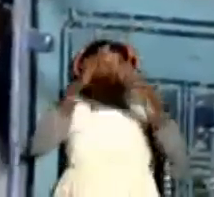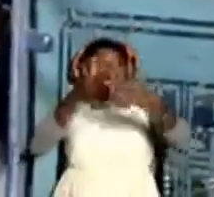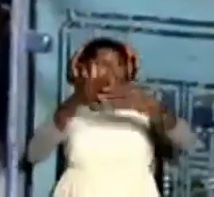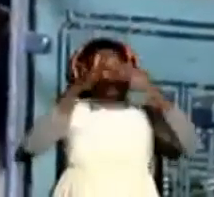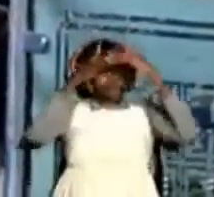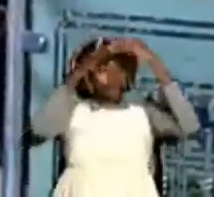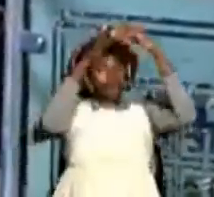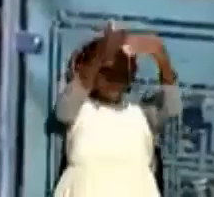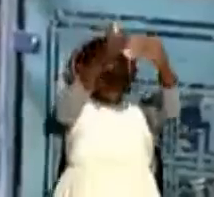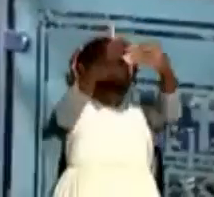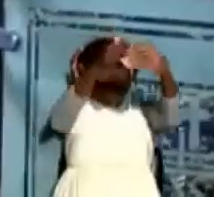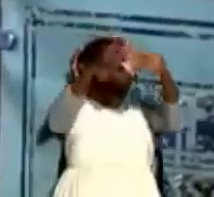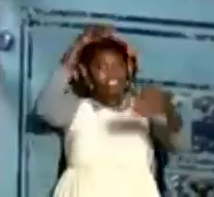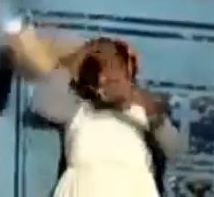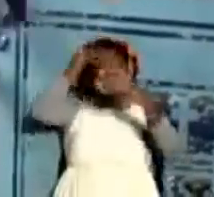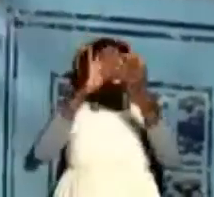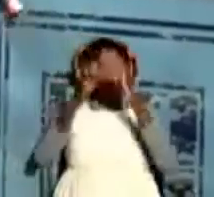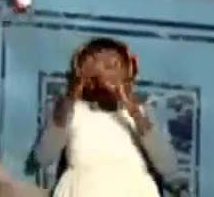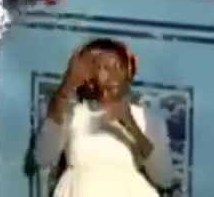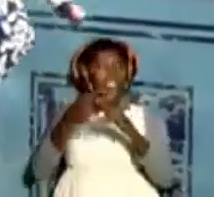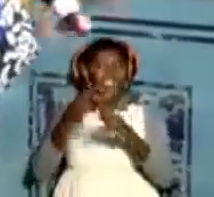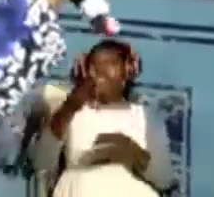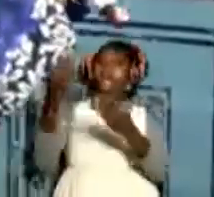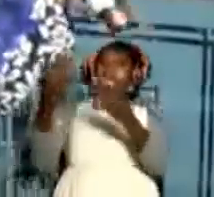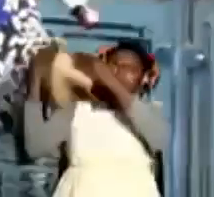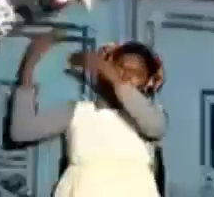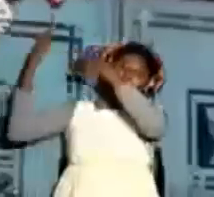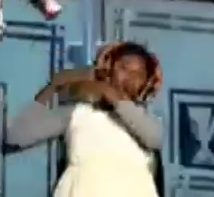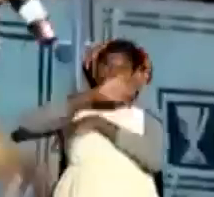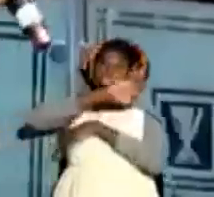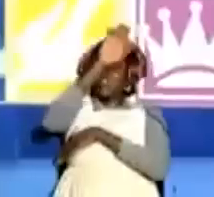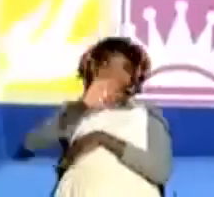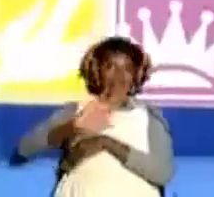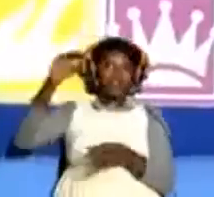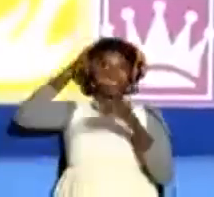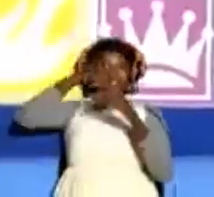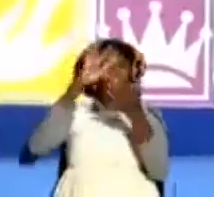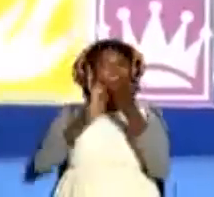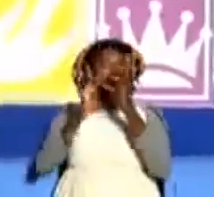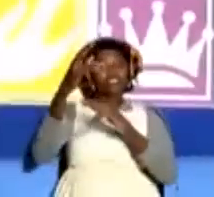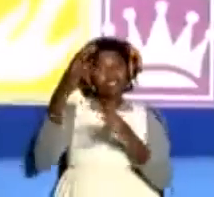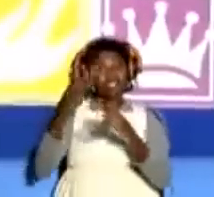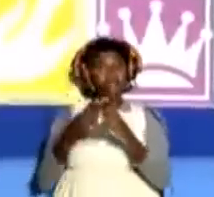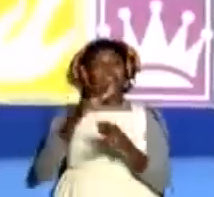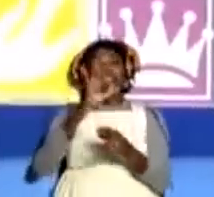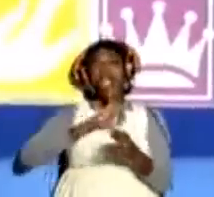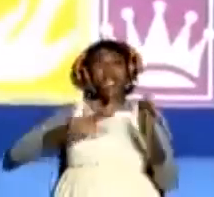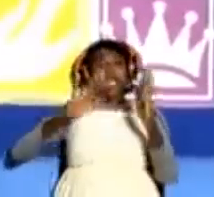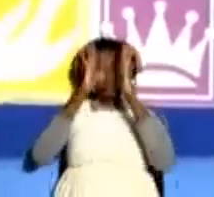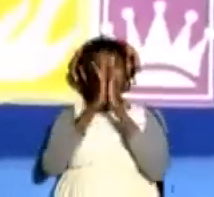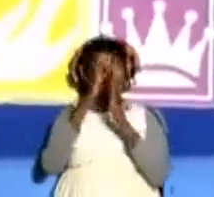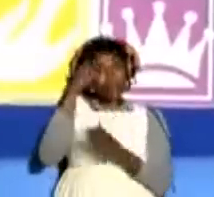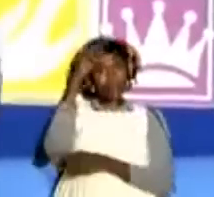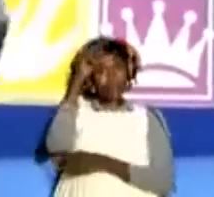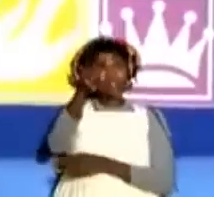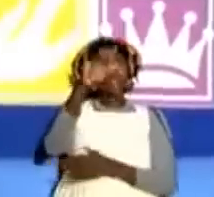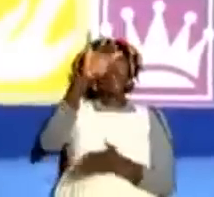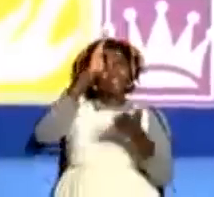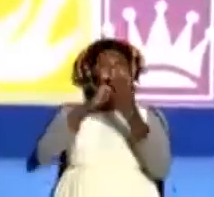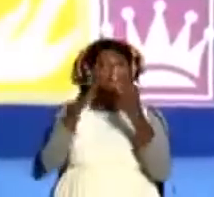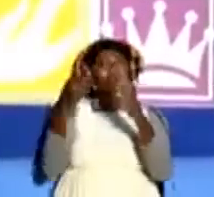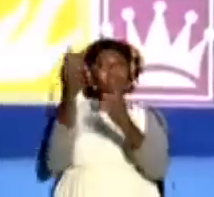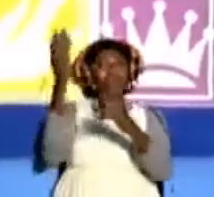in the name of Jesus. Backward never in the name of Jesus. I pray for you that